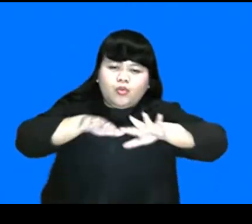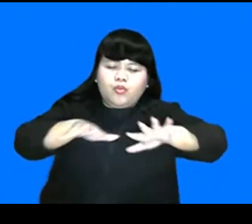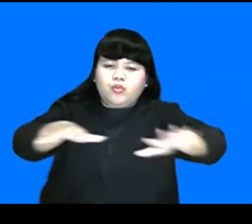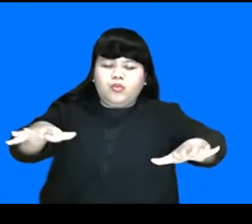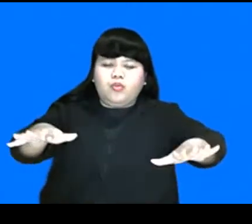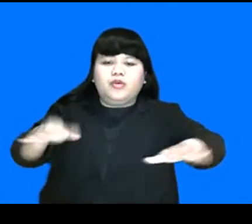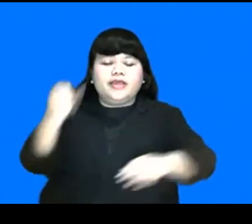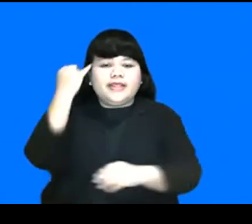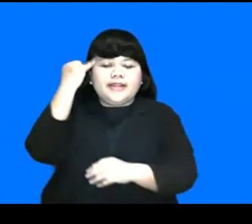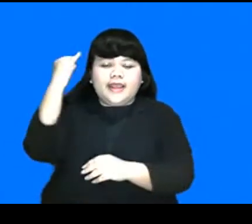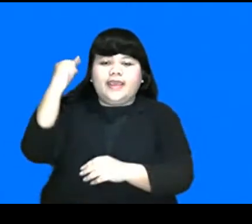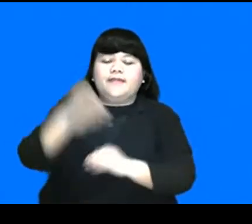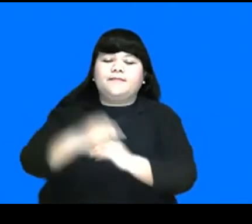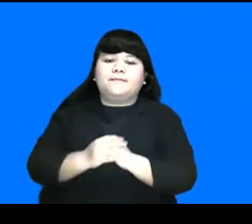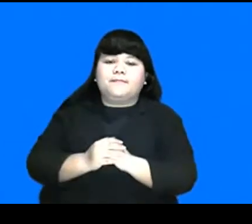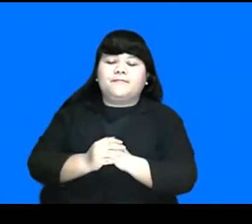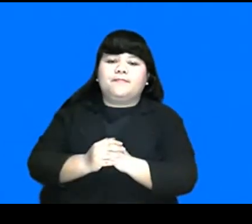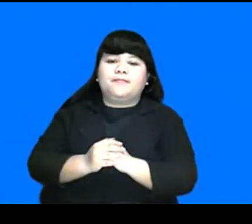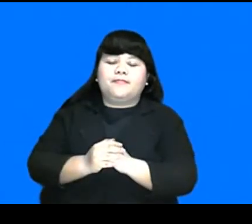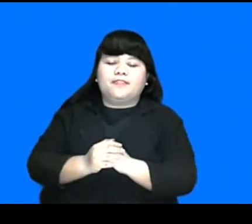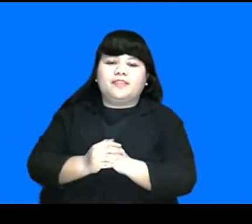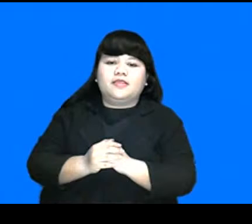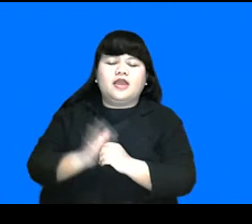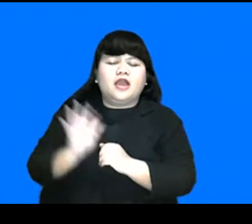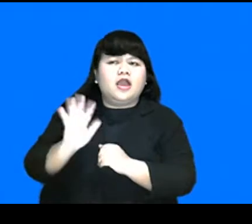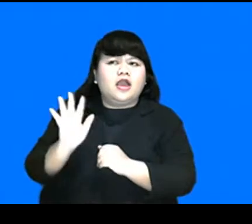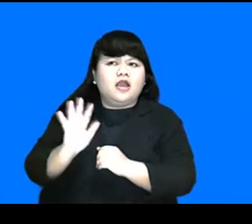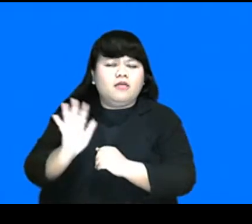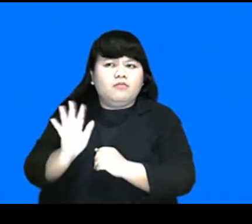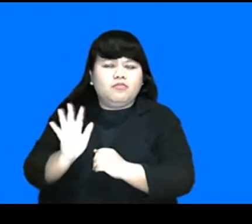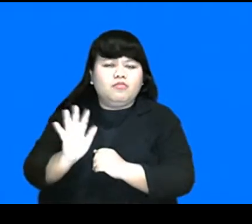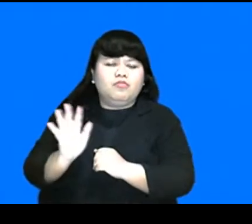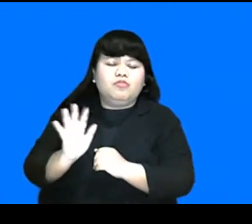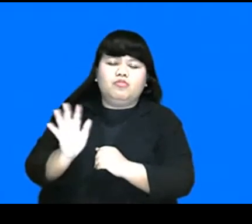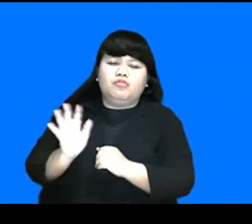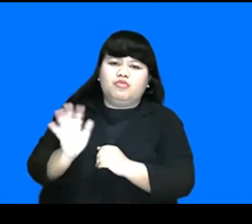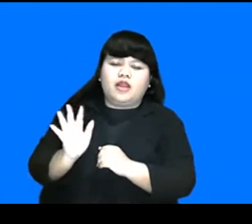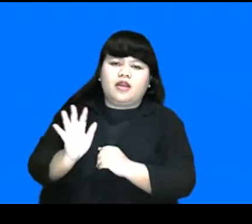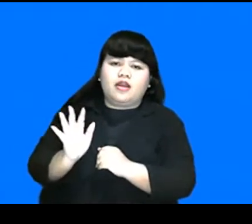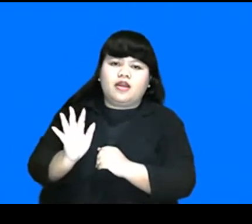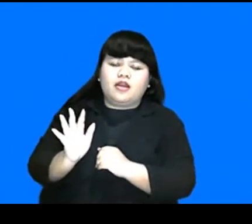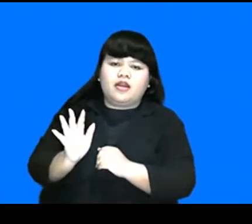is not only the public interest. Yeah, this is the public interest, because